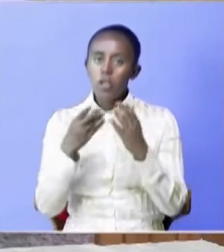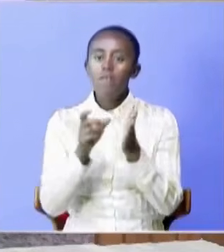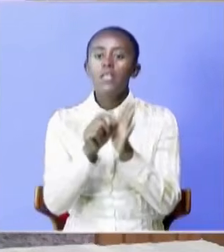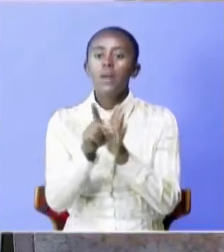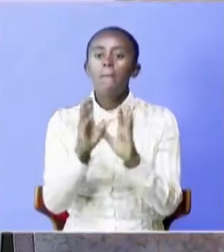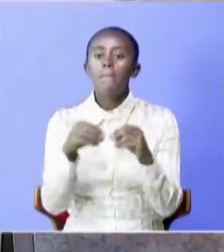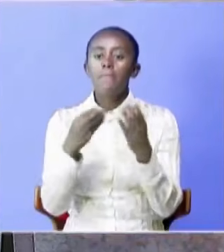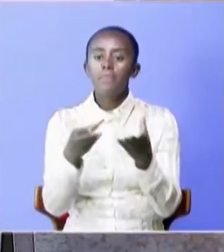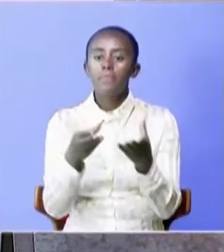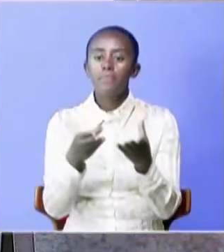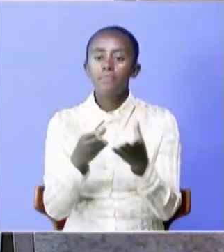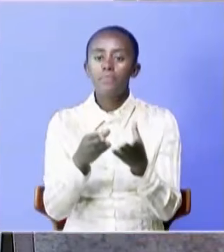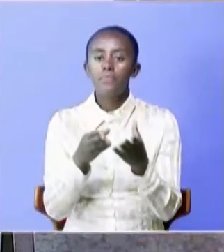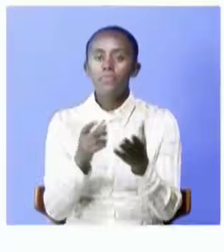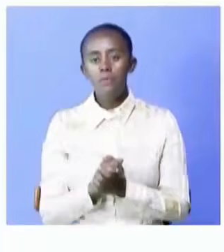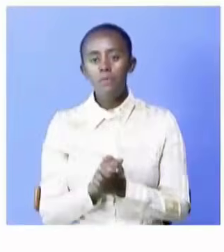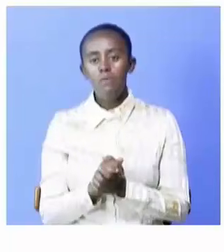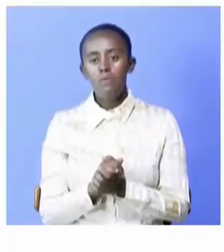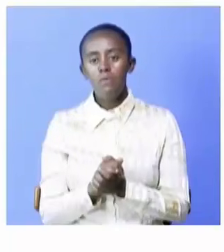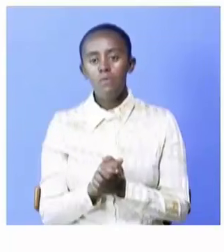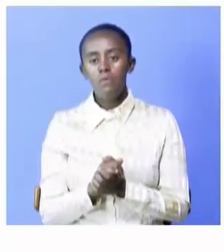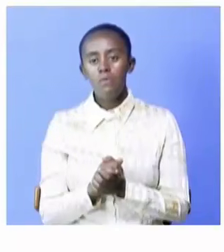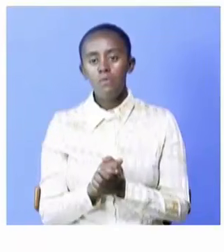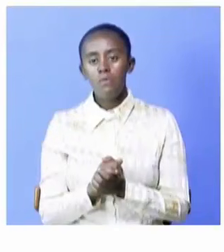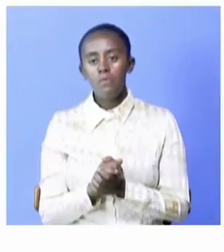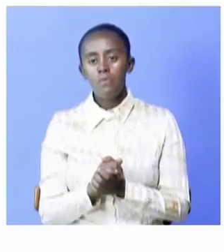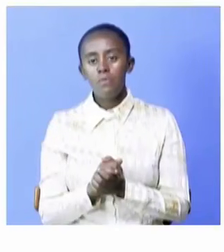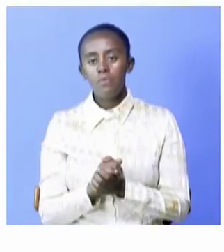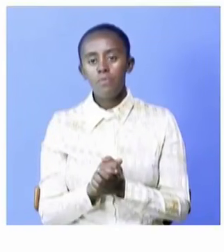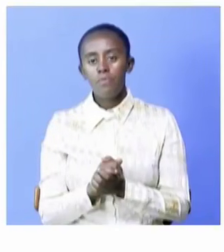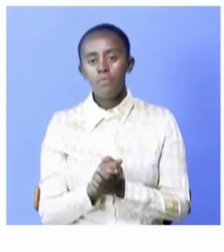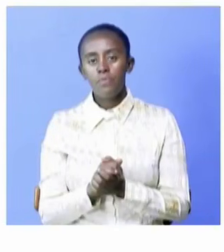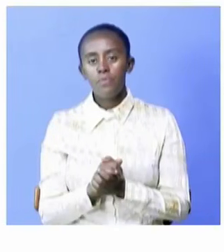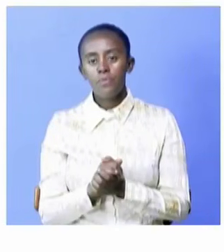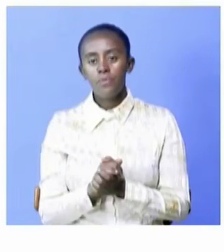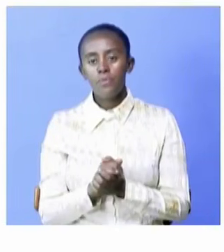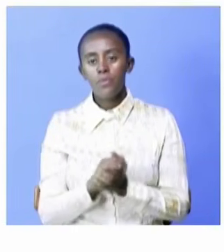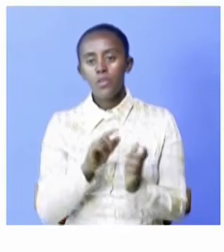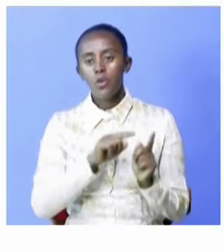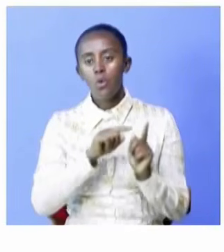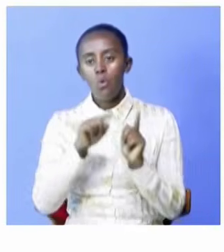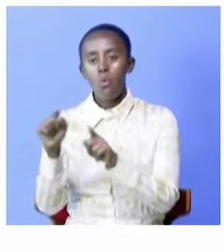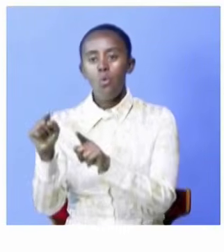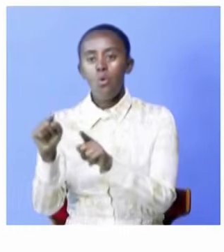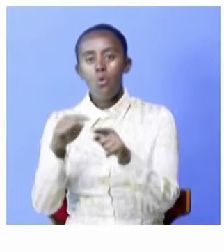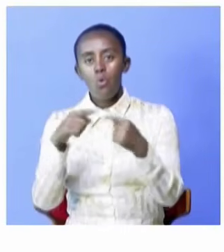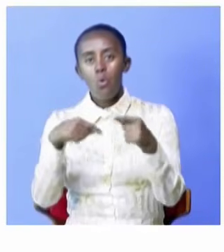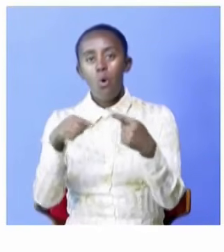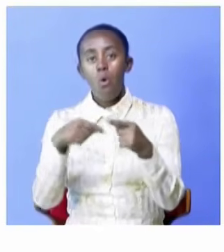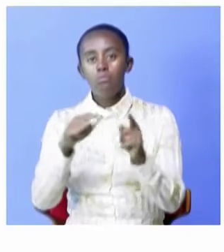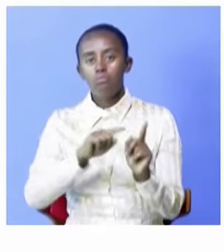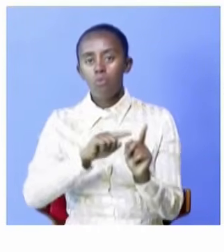For example, let's have a subject here. I go, verb,